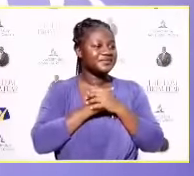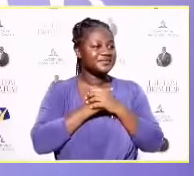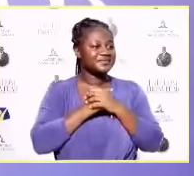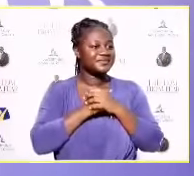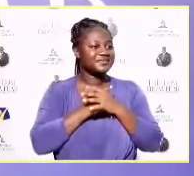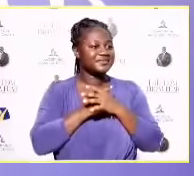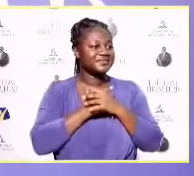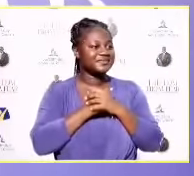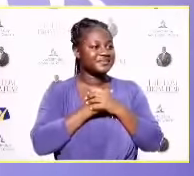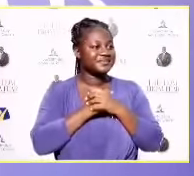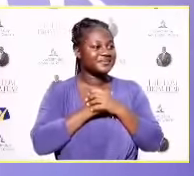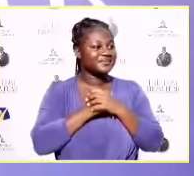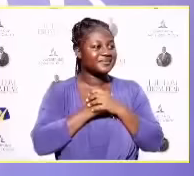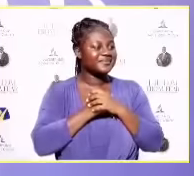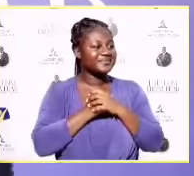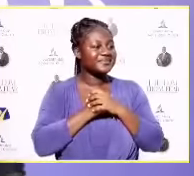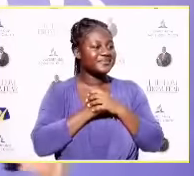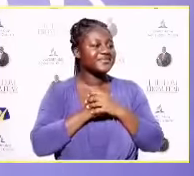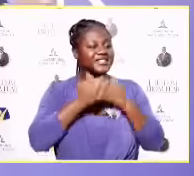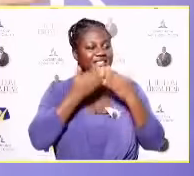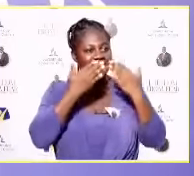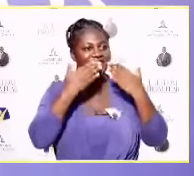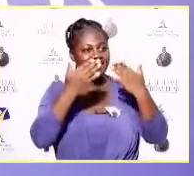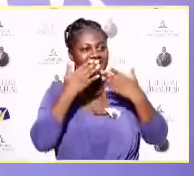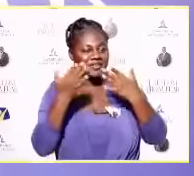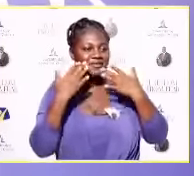Thank you very much for joining us.